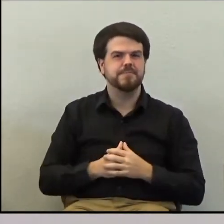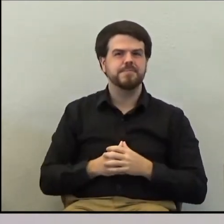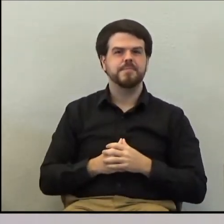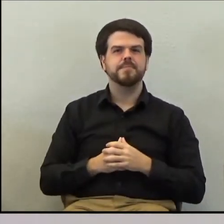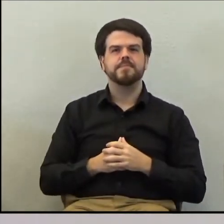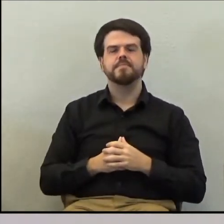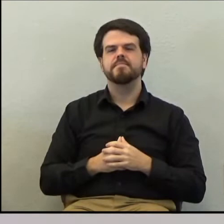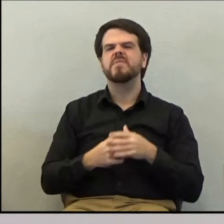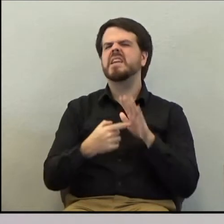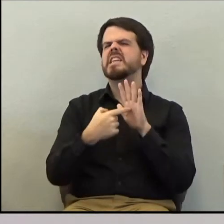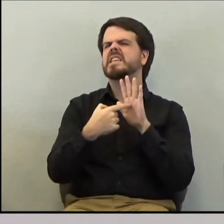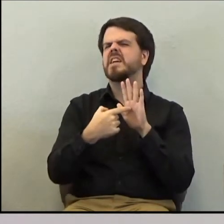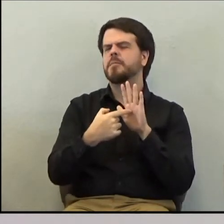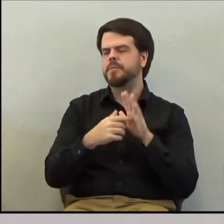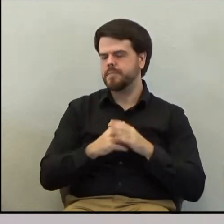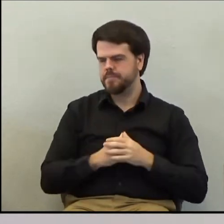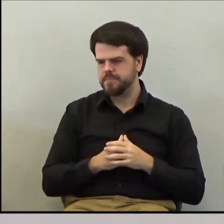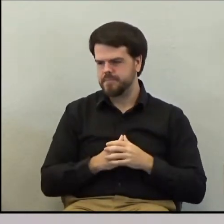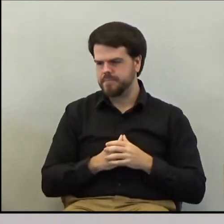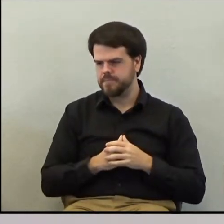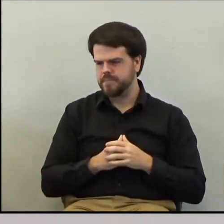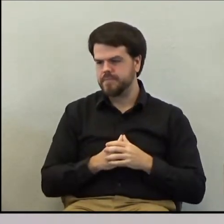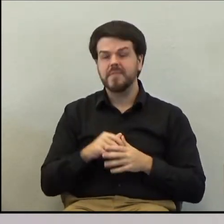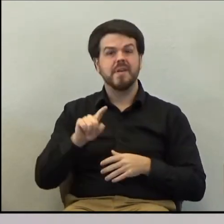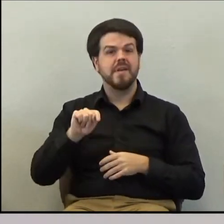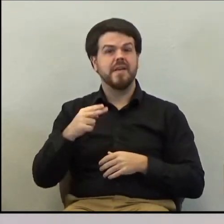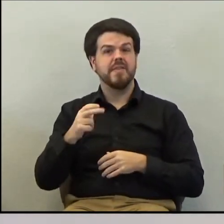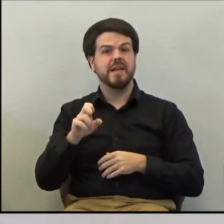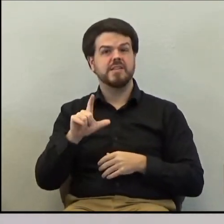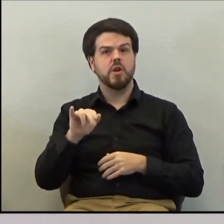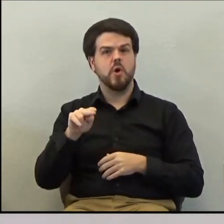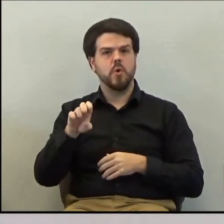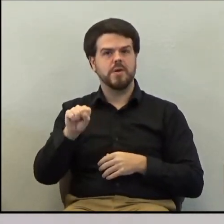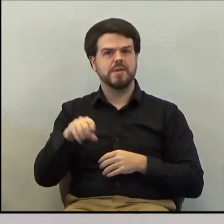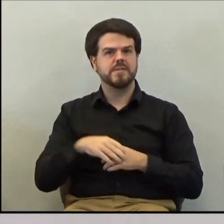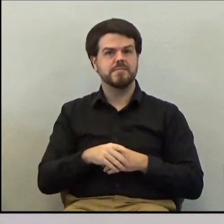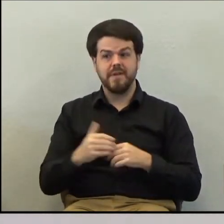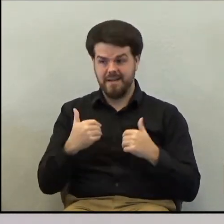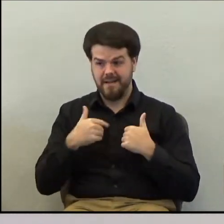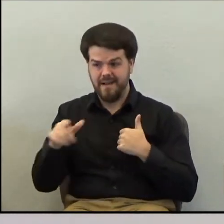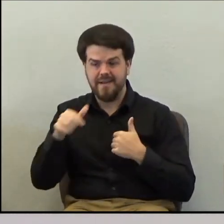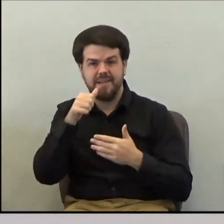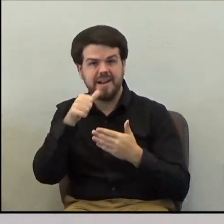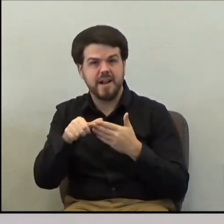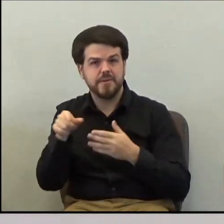So for example, you have Thessalonians. That church has that letter.